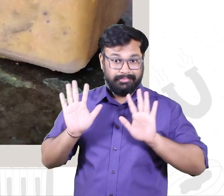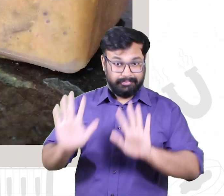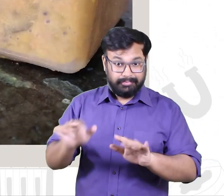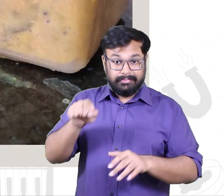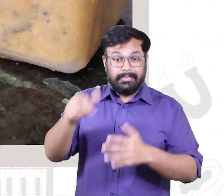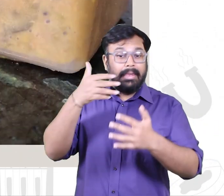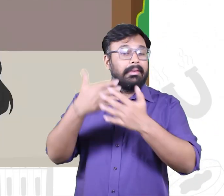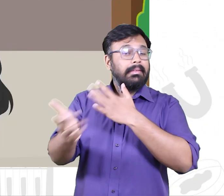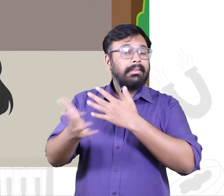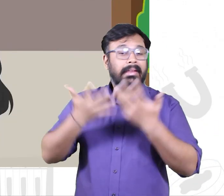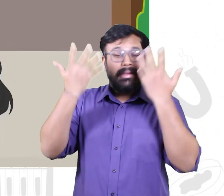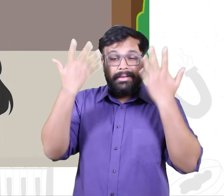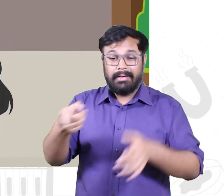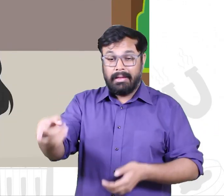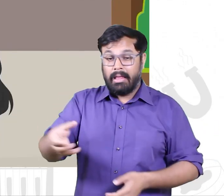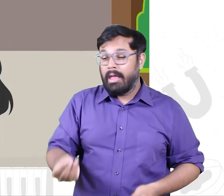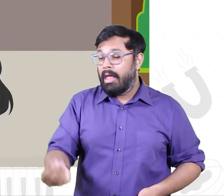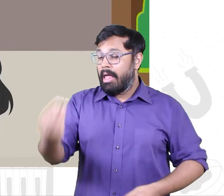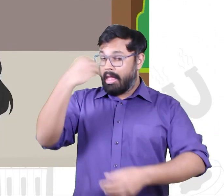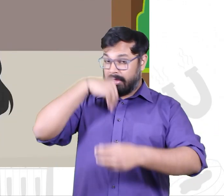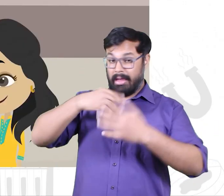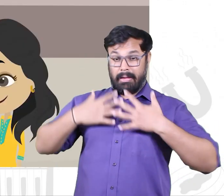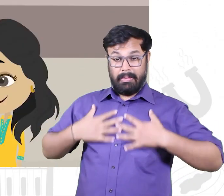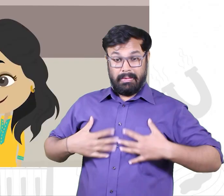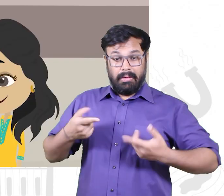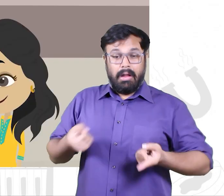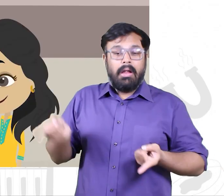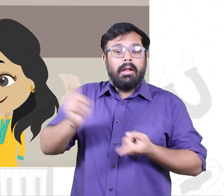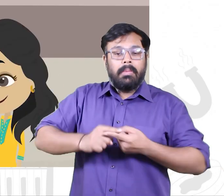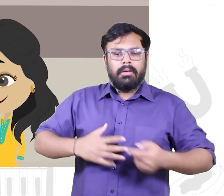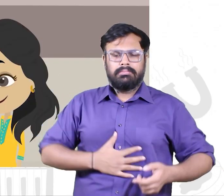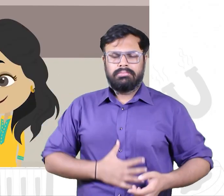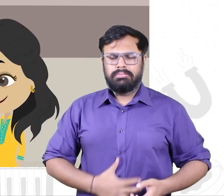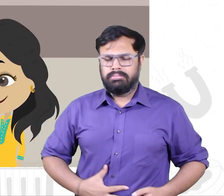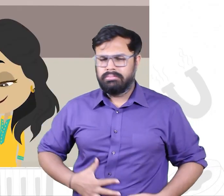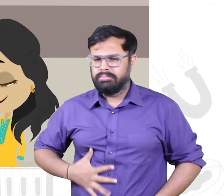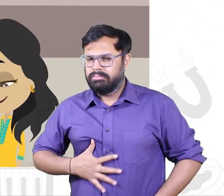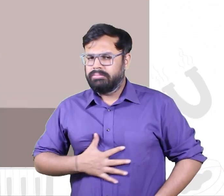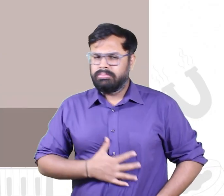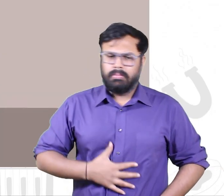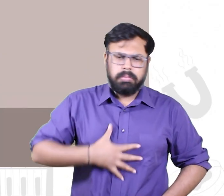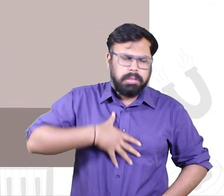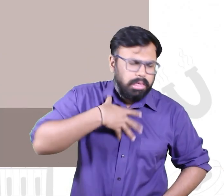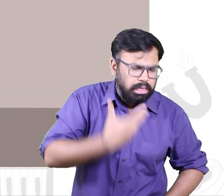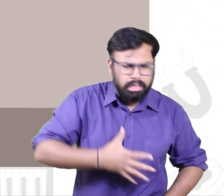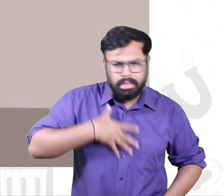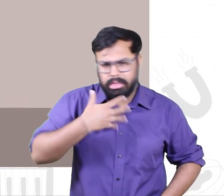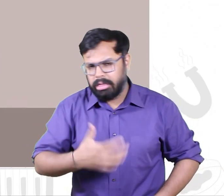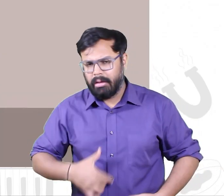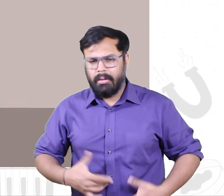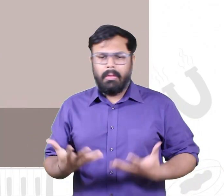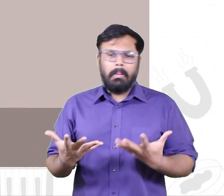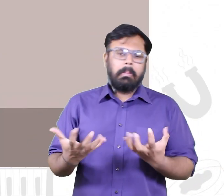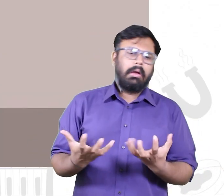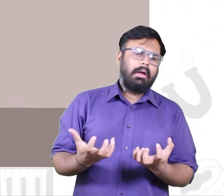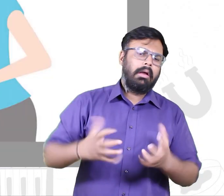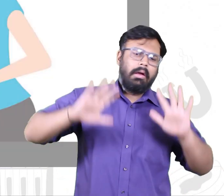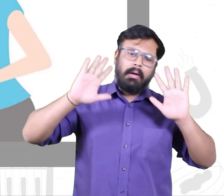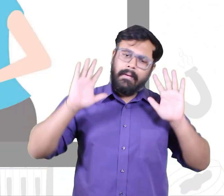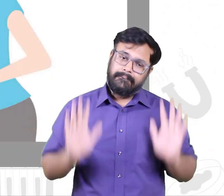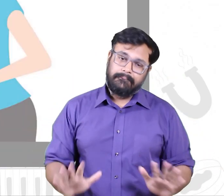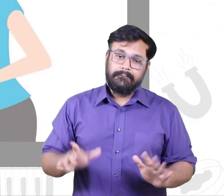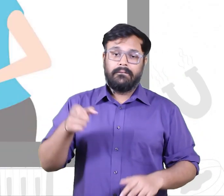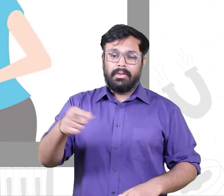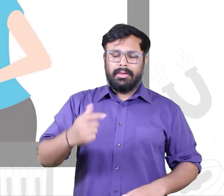leaking or puffed. This is an indication that the food product is spoiled. If you consume